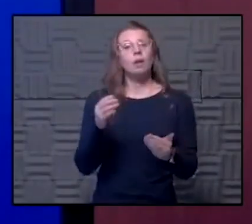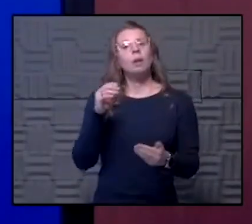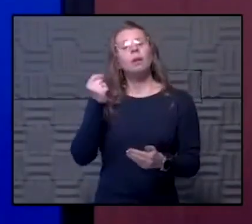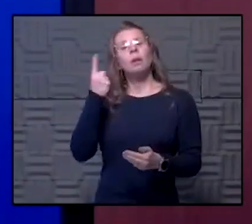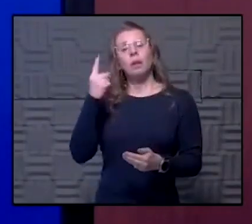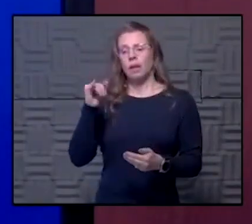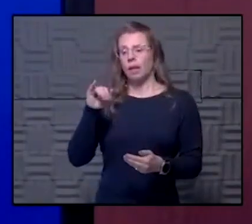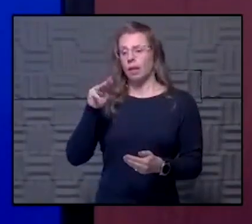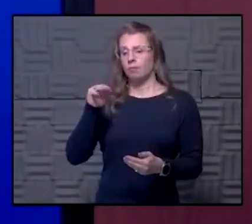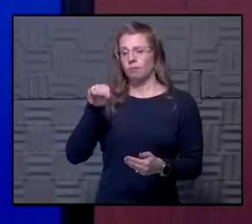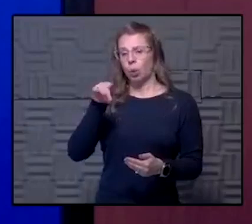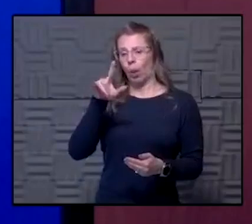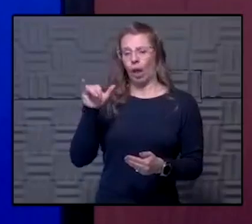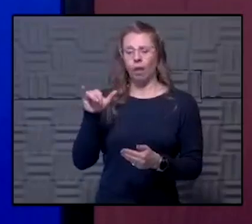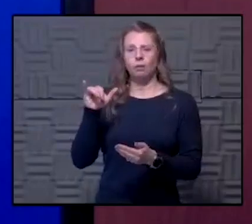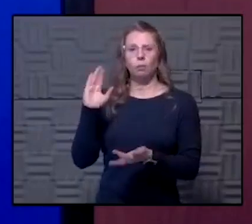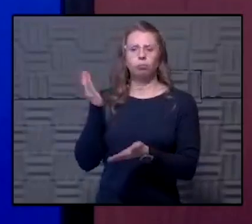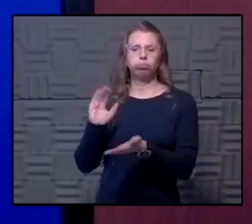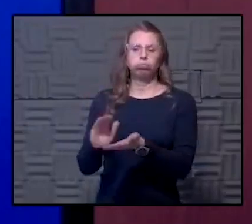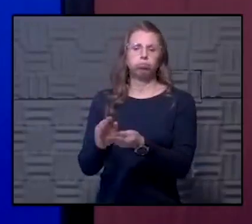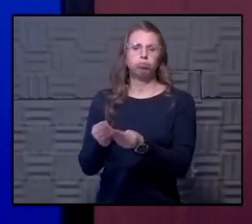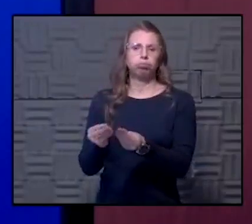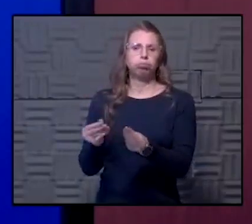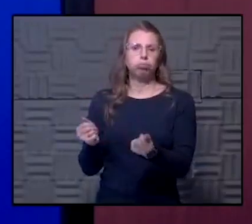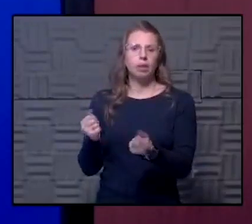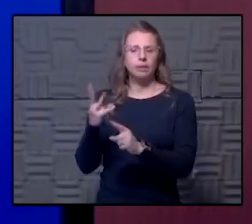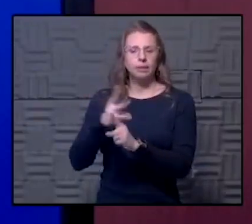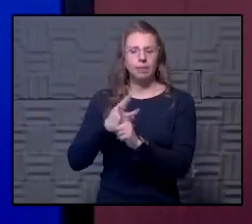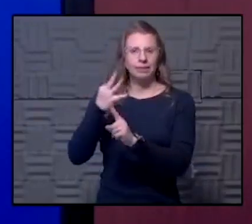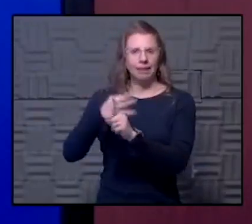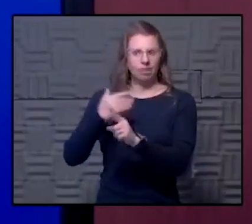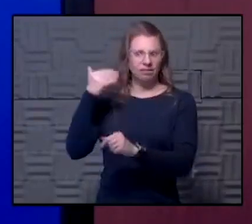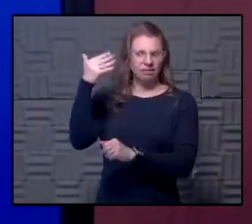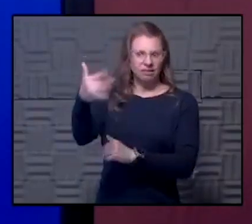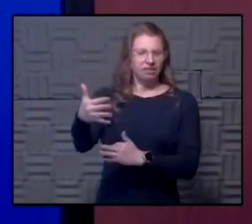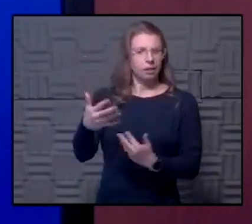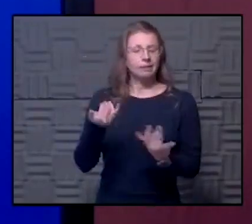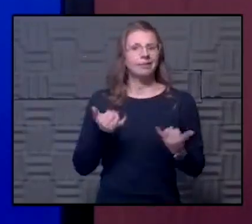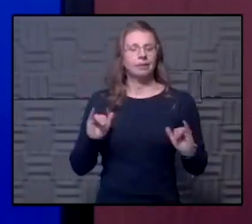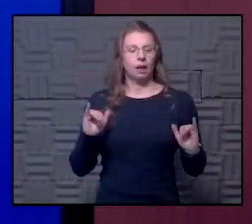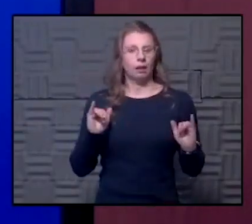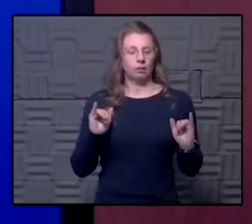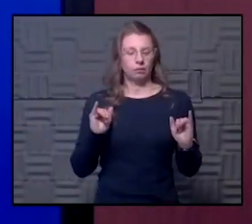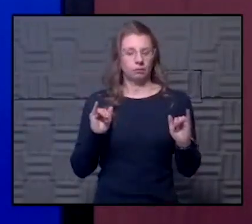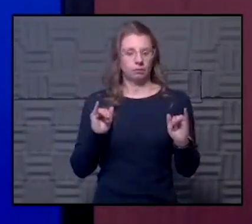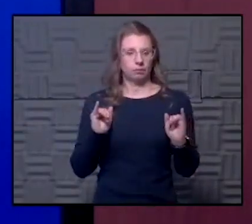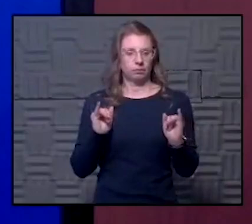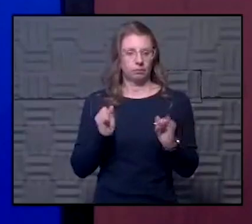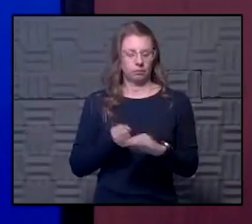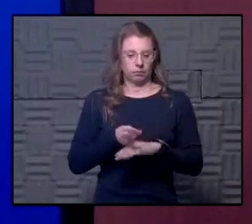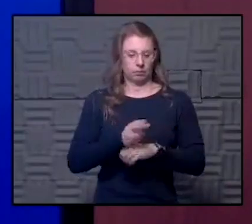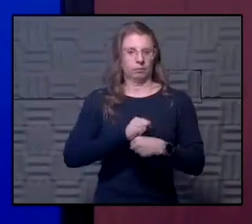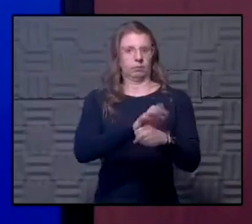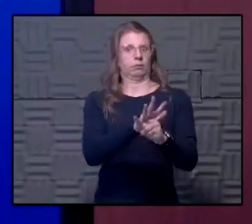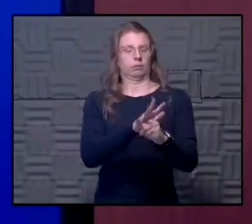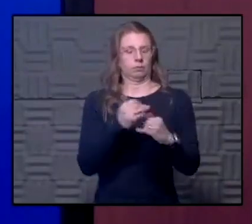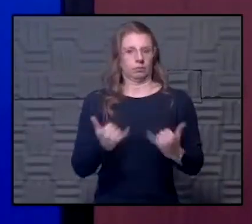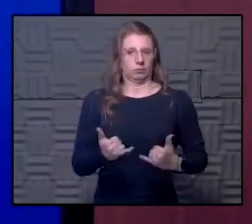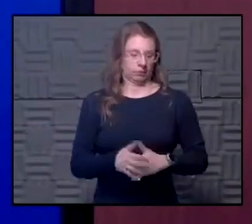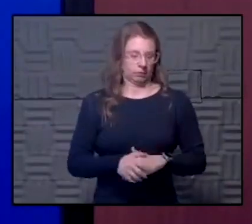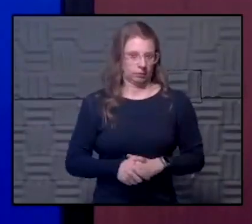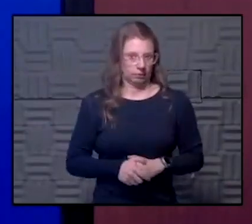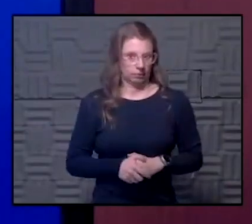wane at 6 months or 9 months, is still very, very high and far outweighs